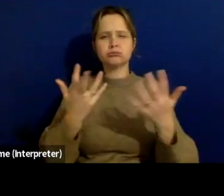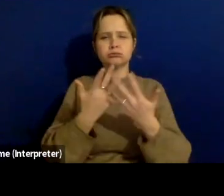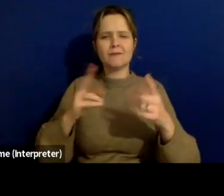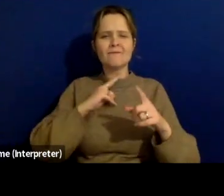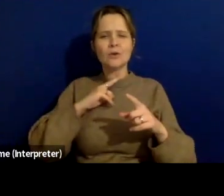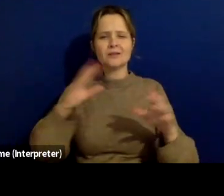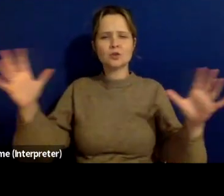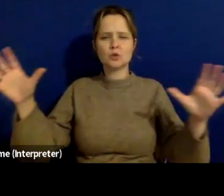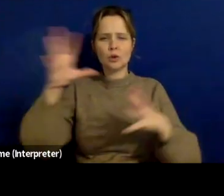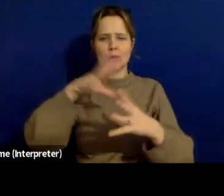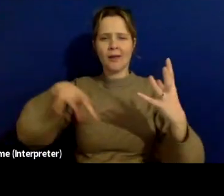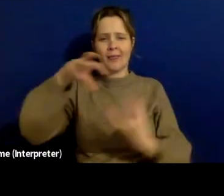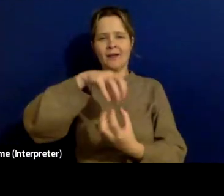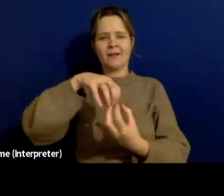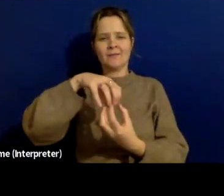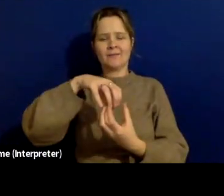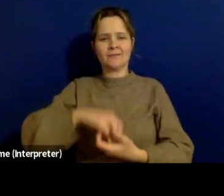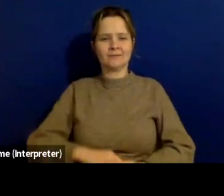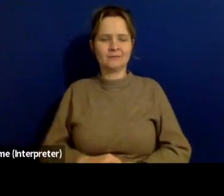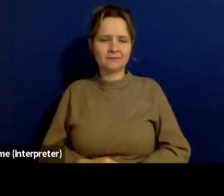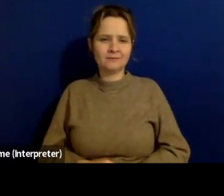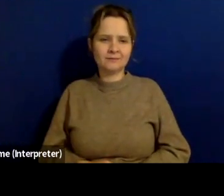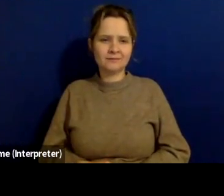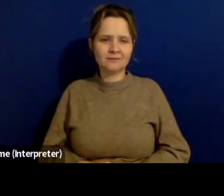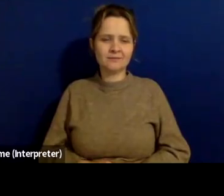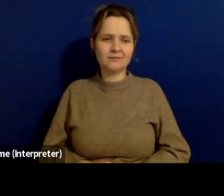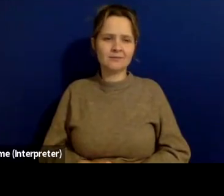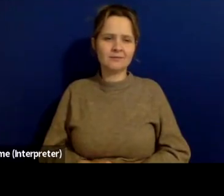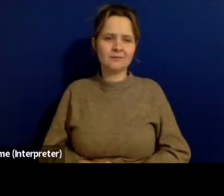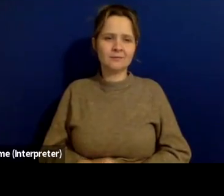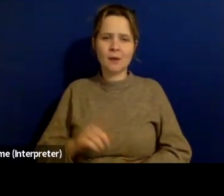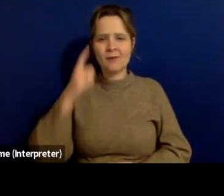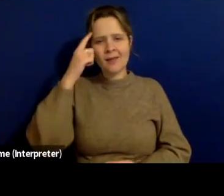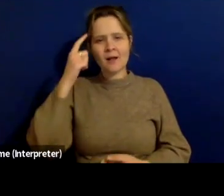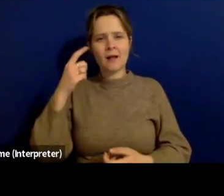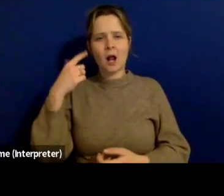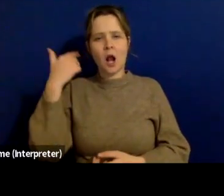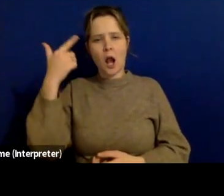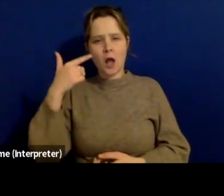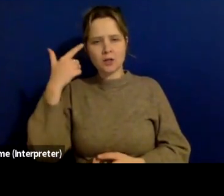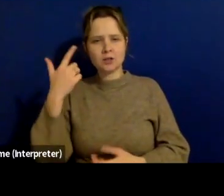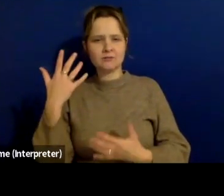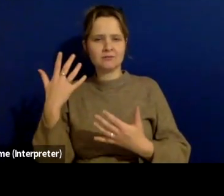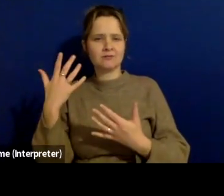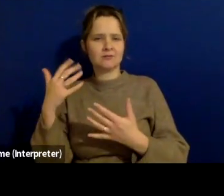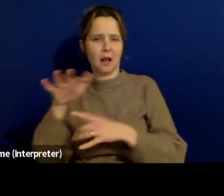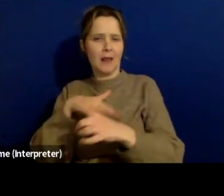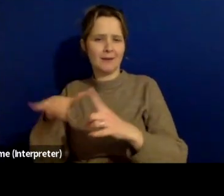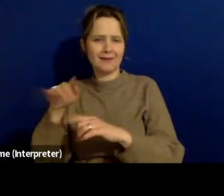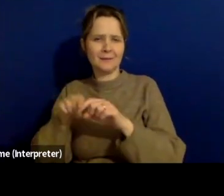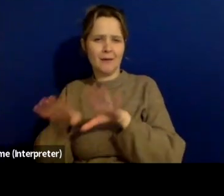really enlivens modern Greek language, I have to say. Well, as regards my poetry,